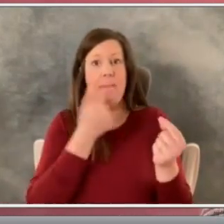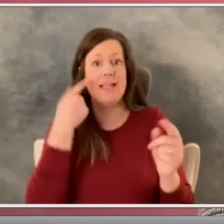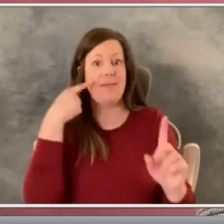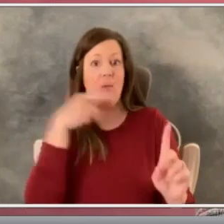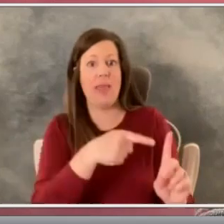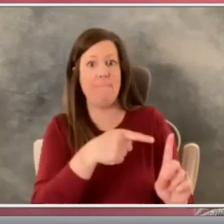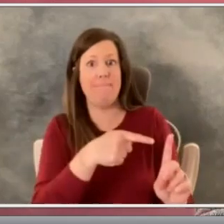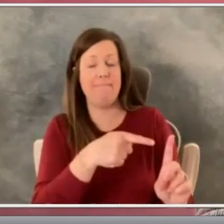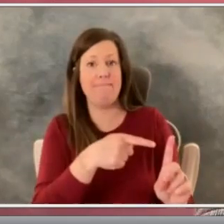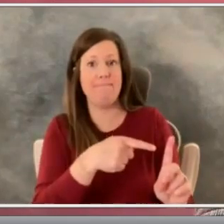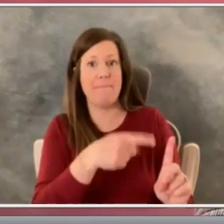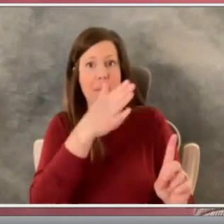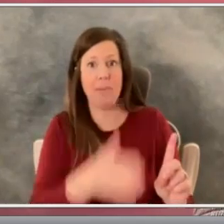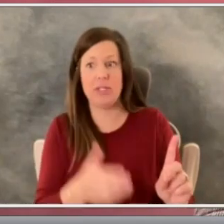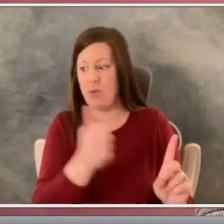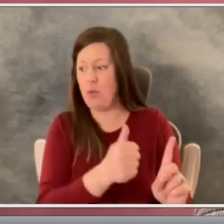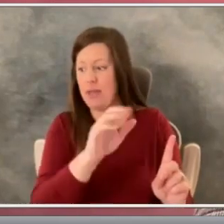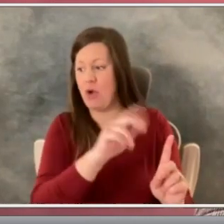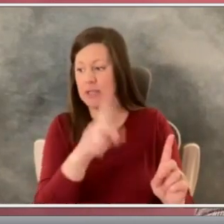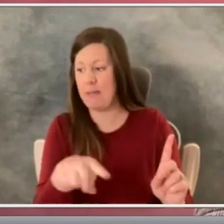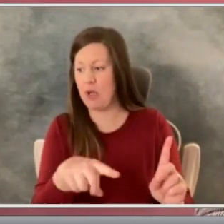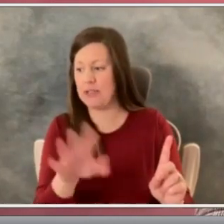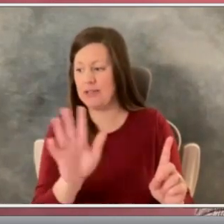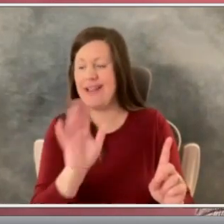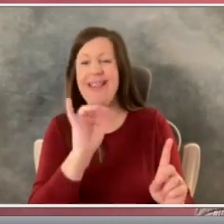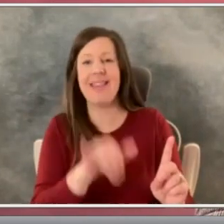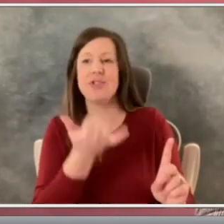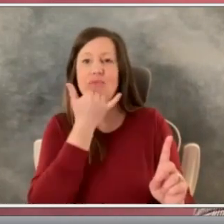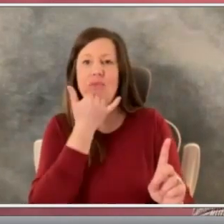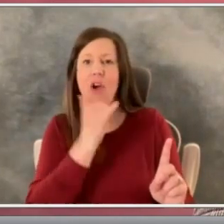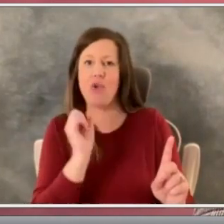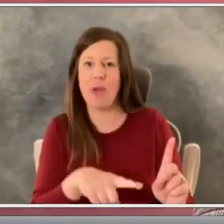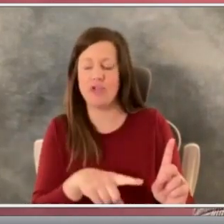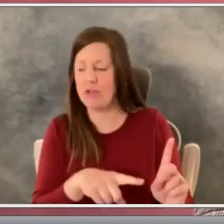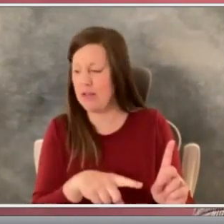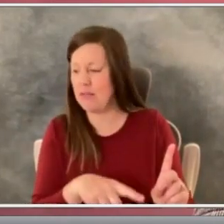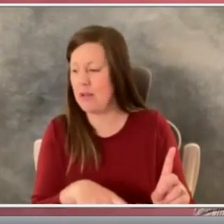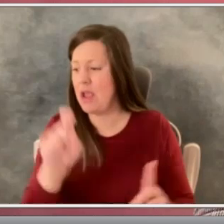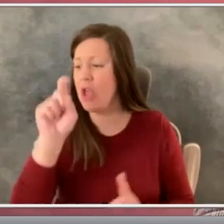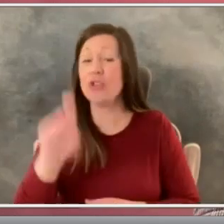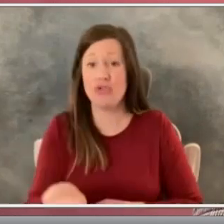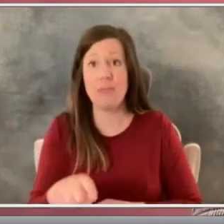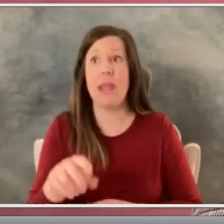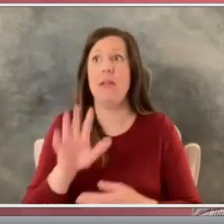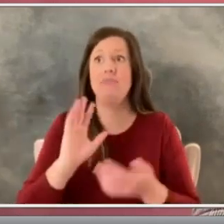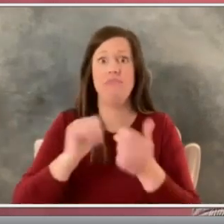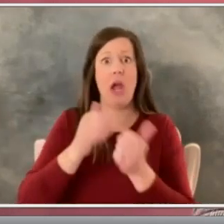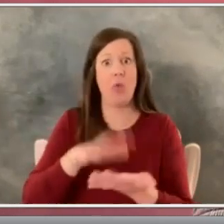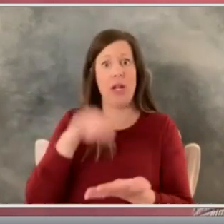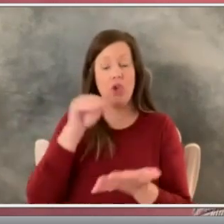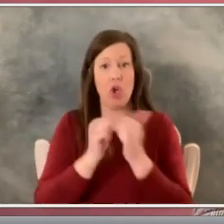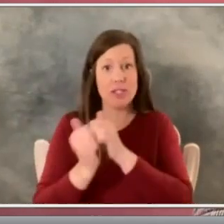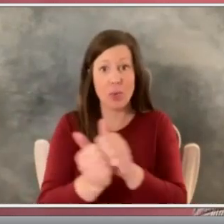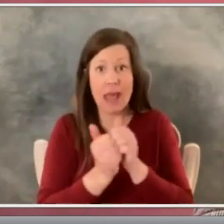question. The question really is, how are we going to learn together? How